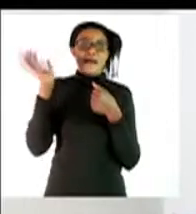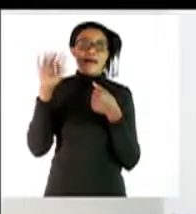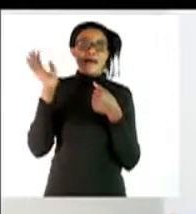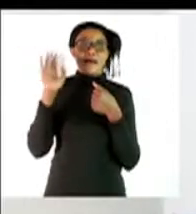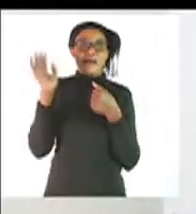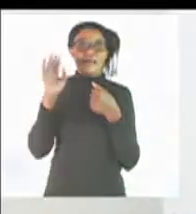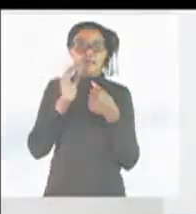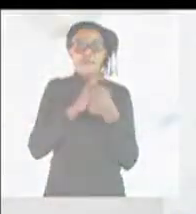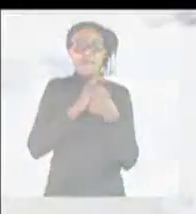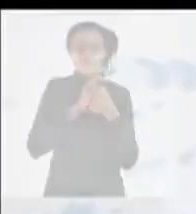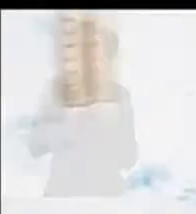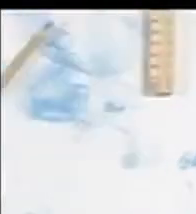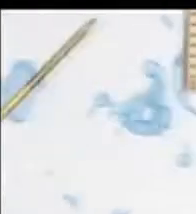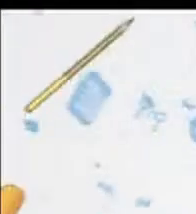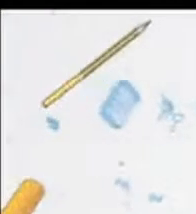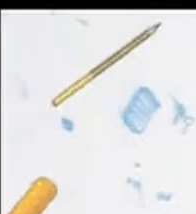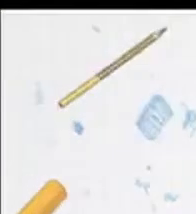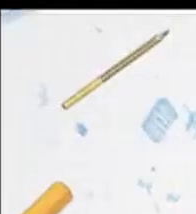Bye.